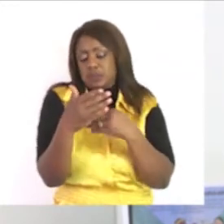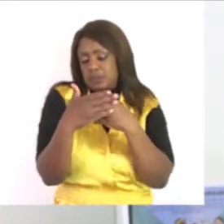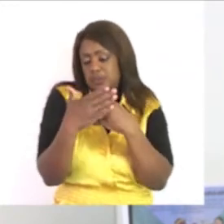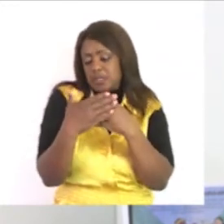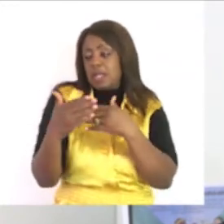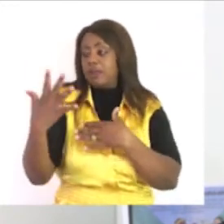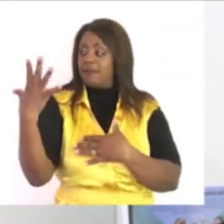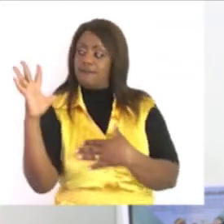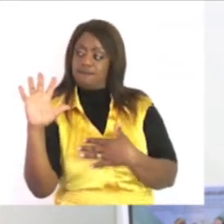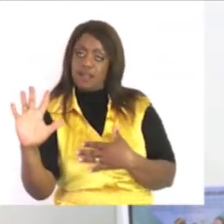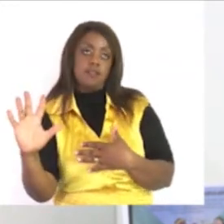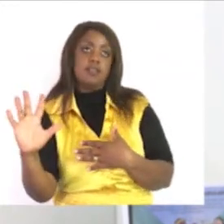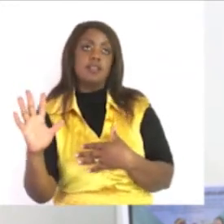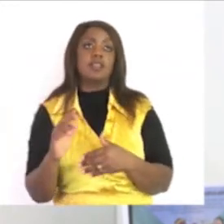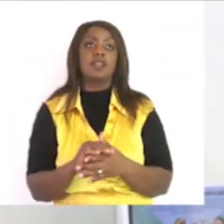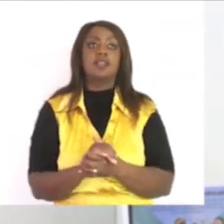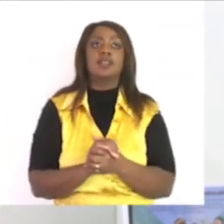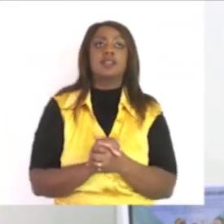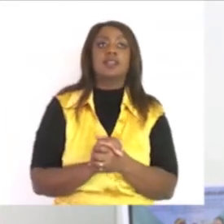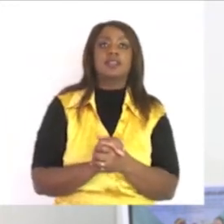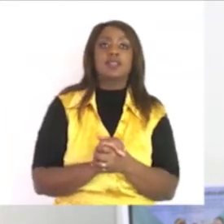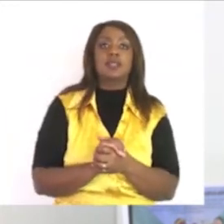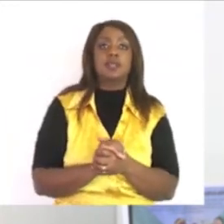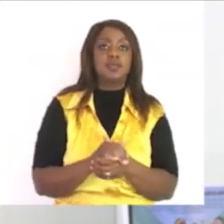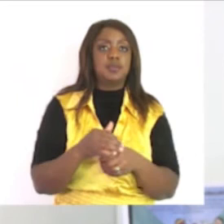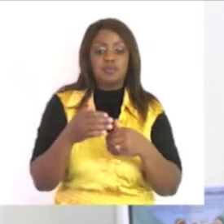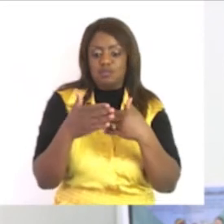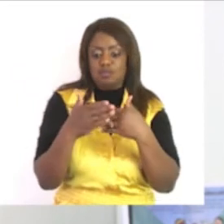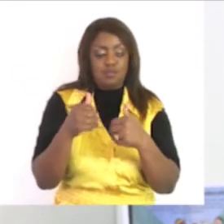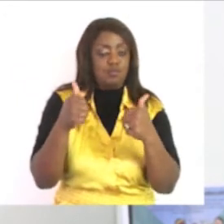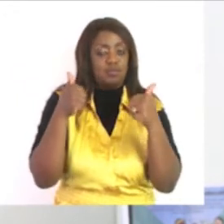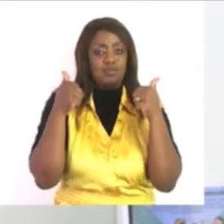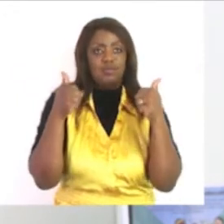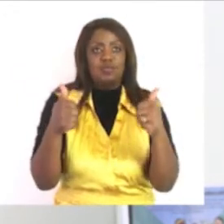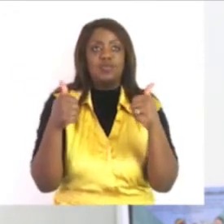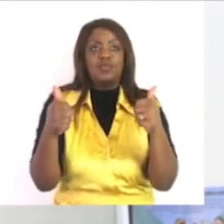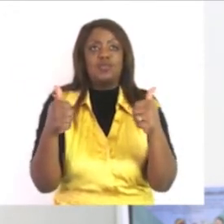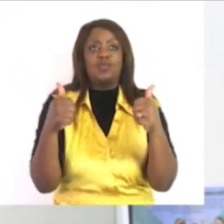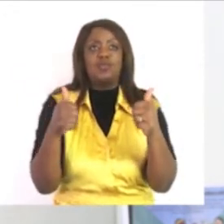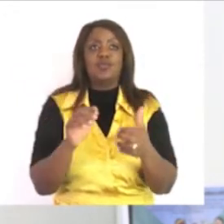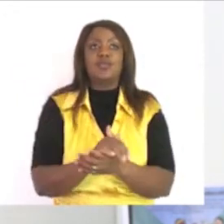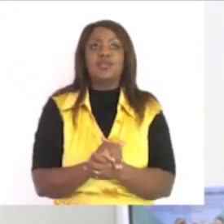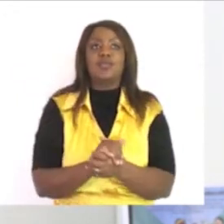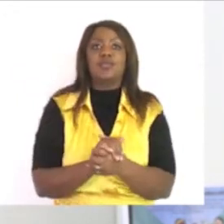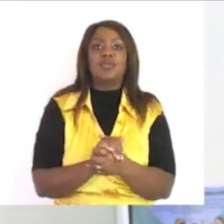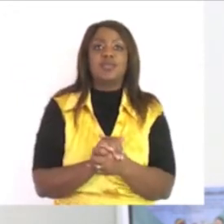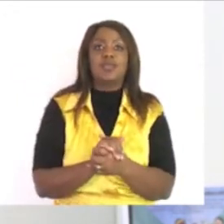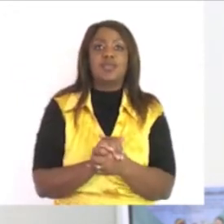which is near a very good. So I'll say I'll get a 4